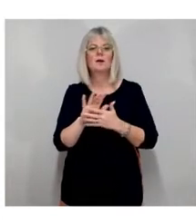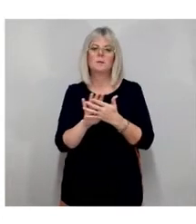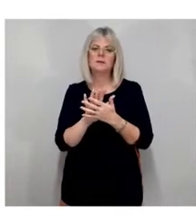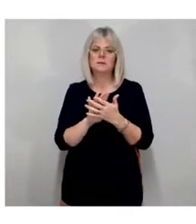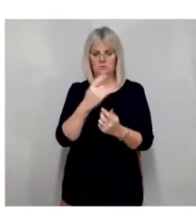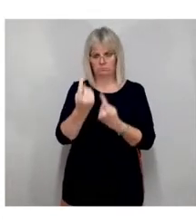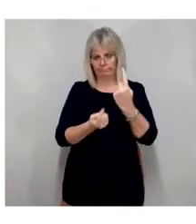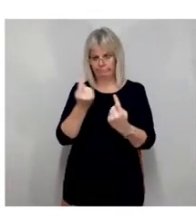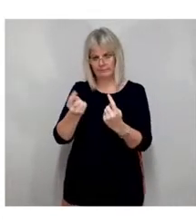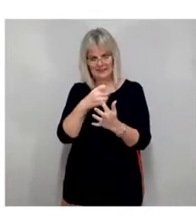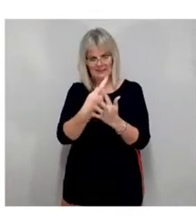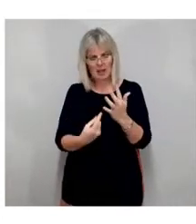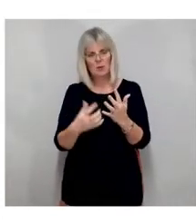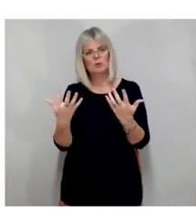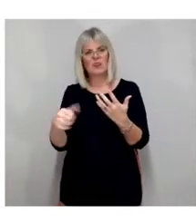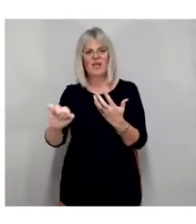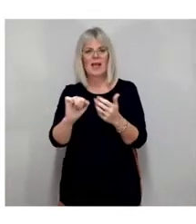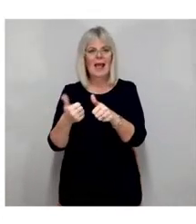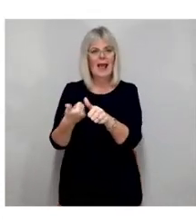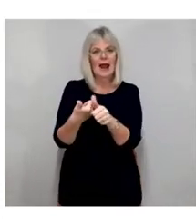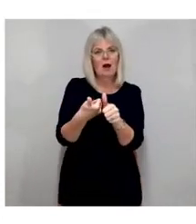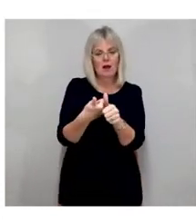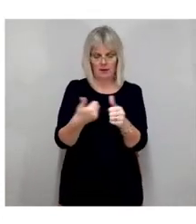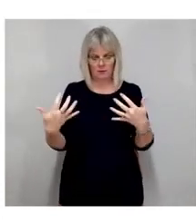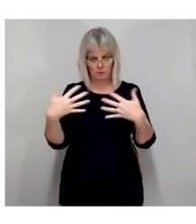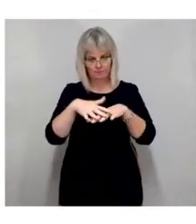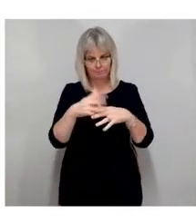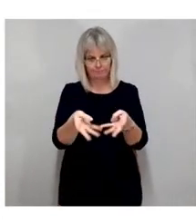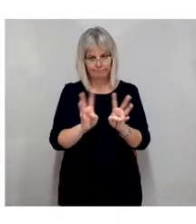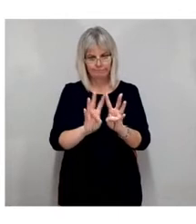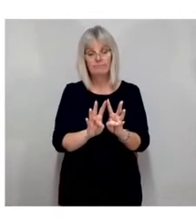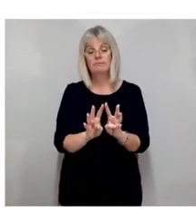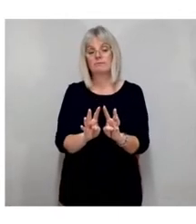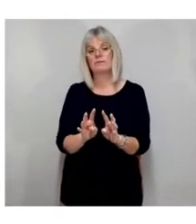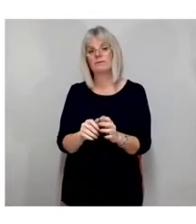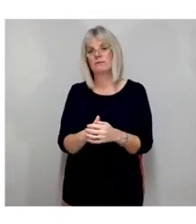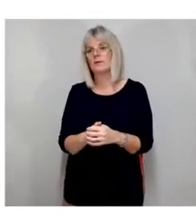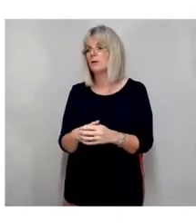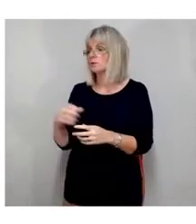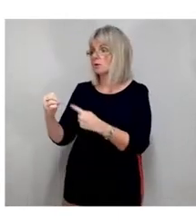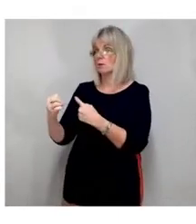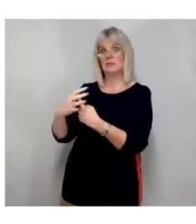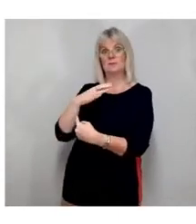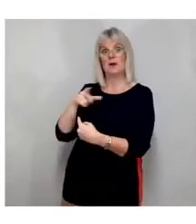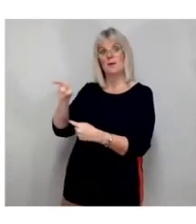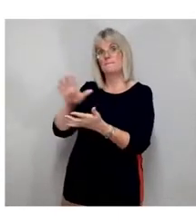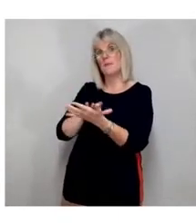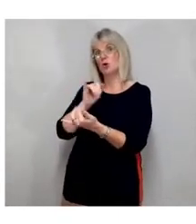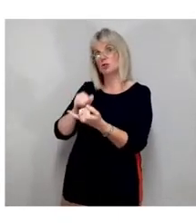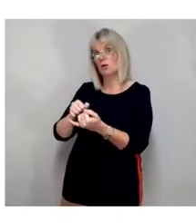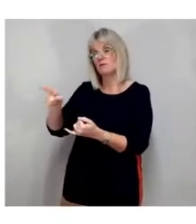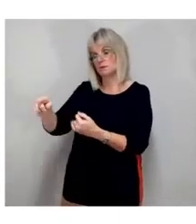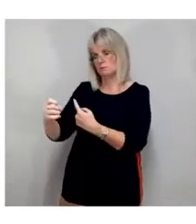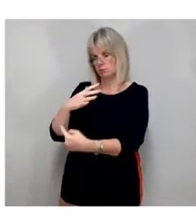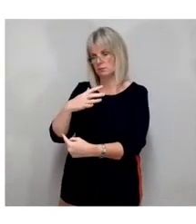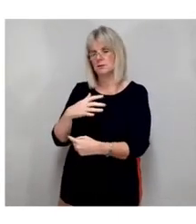Unilever. We have been inspired by Microsoft and done our first global disability survey to have a baseline of how